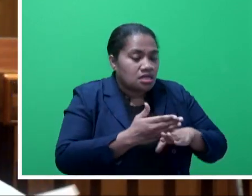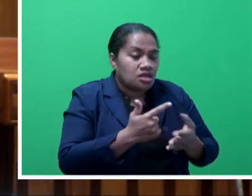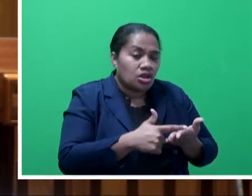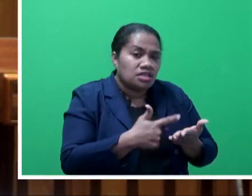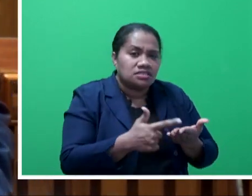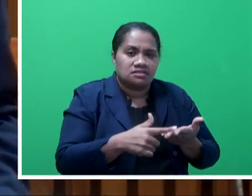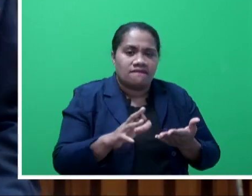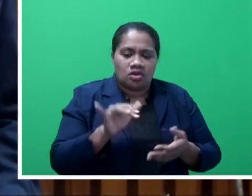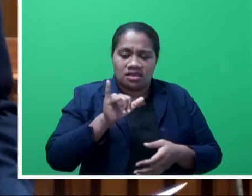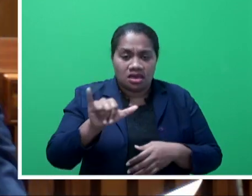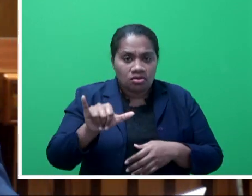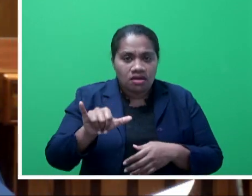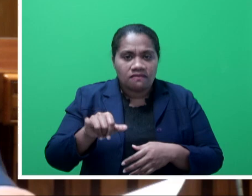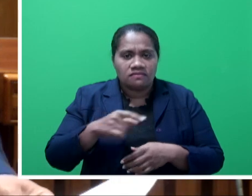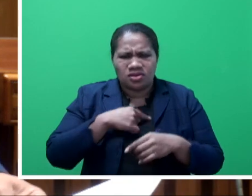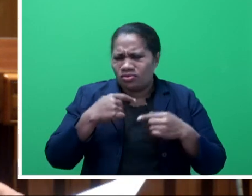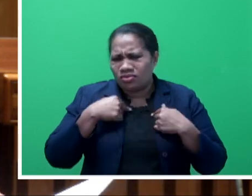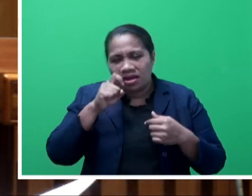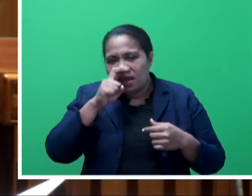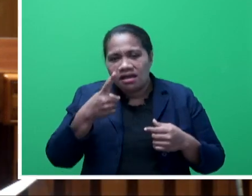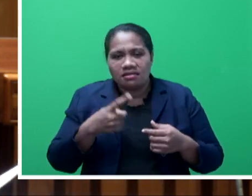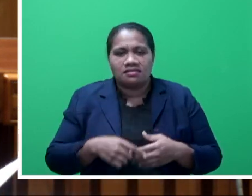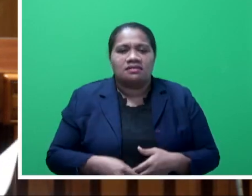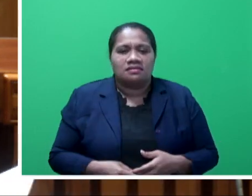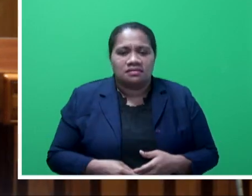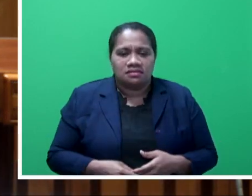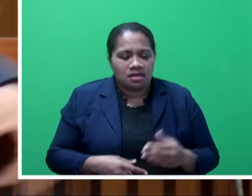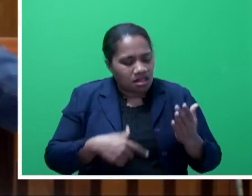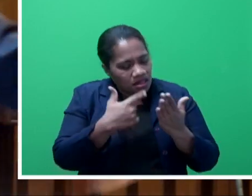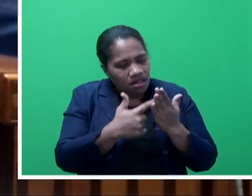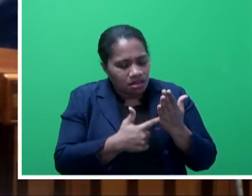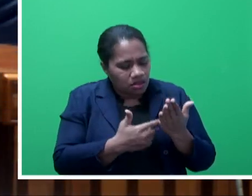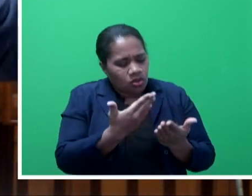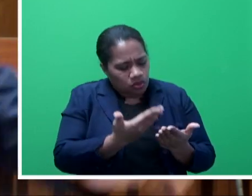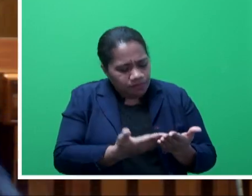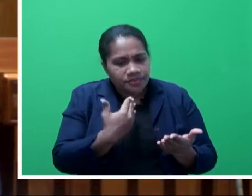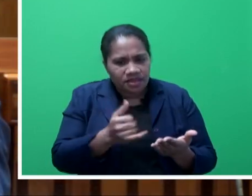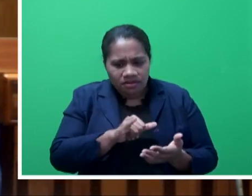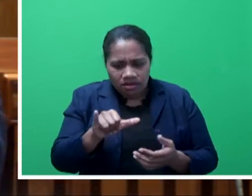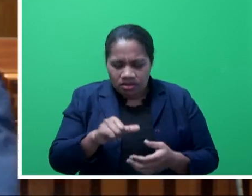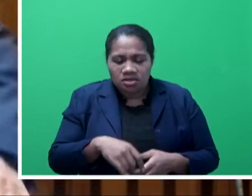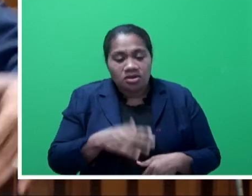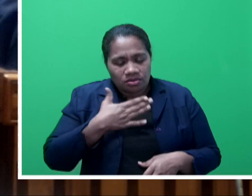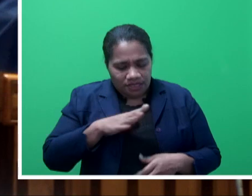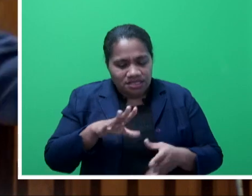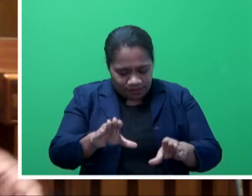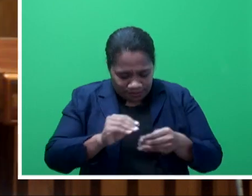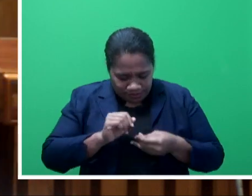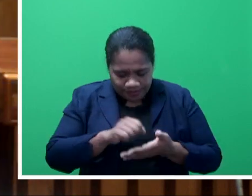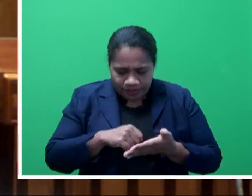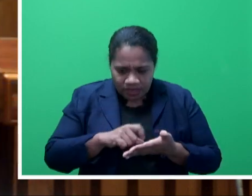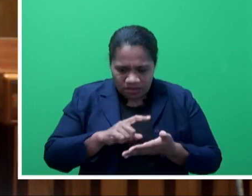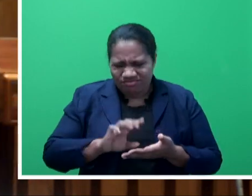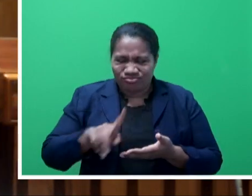Speaker, sir, you simply cannot just, lease an aircraft today and then say, oh, I don't want it tomorrow and give it away. There are penalties to be